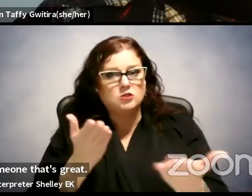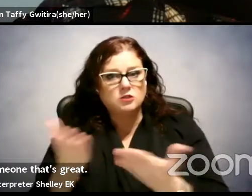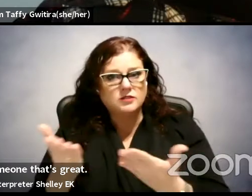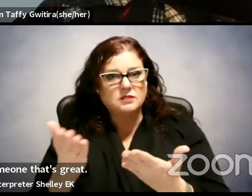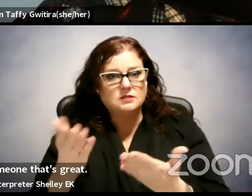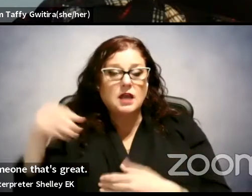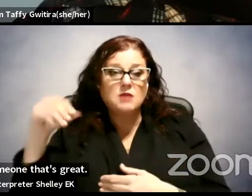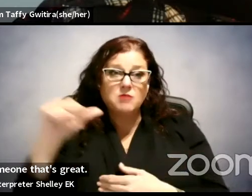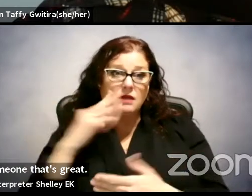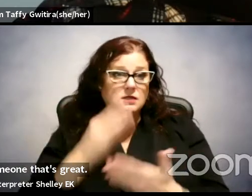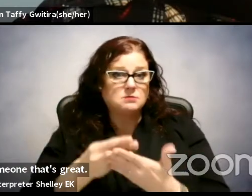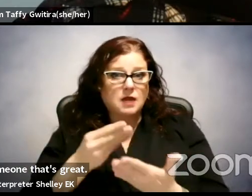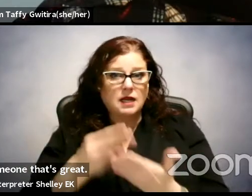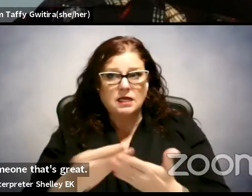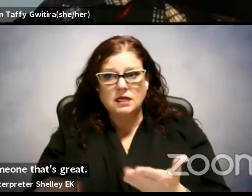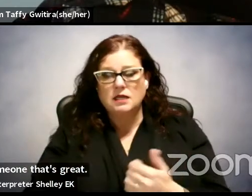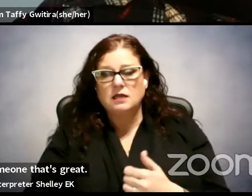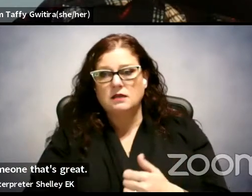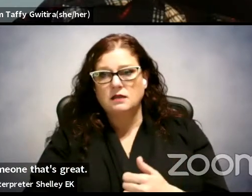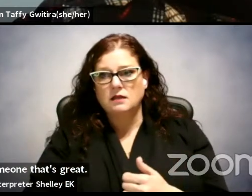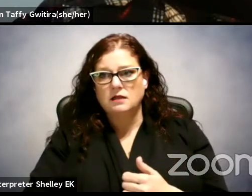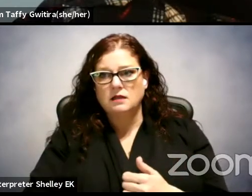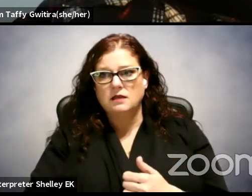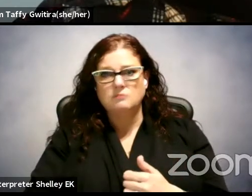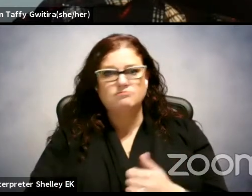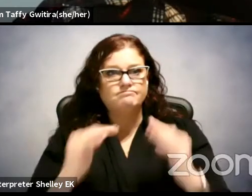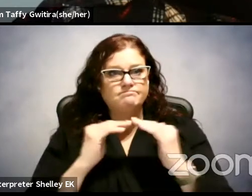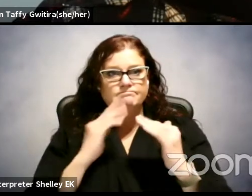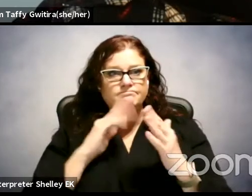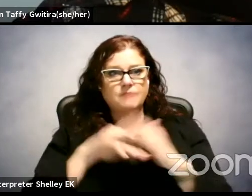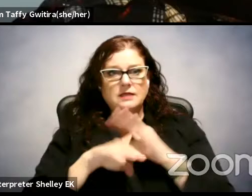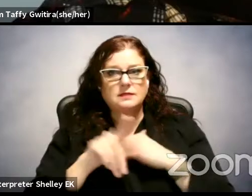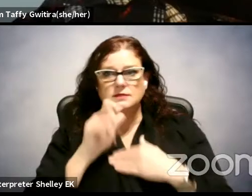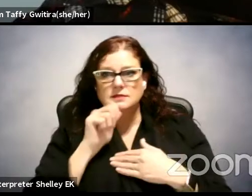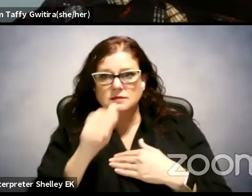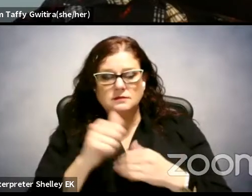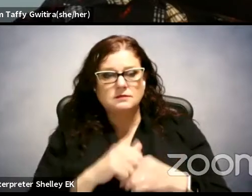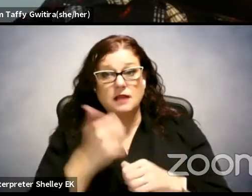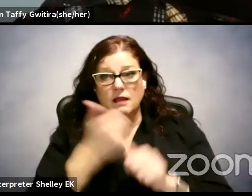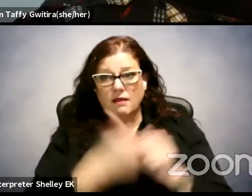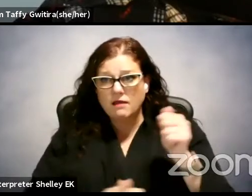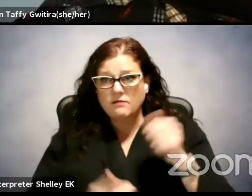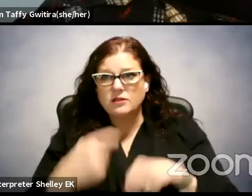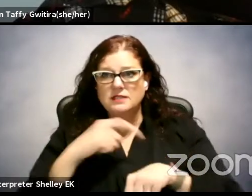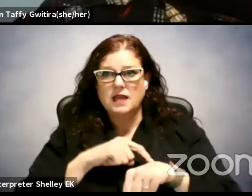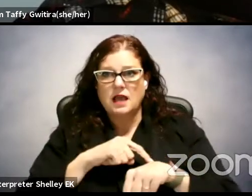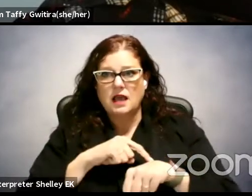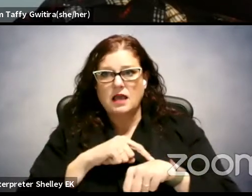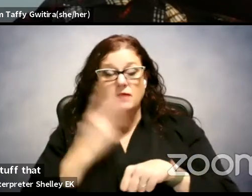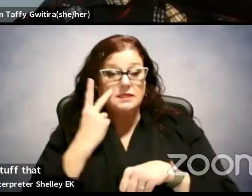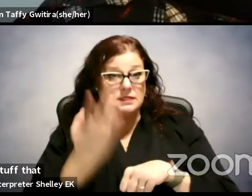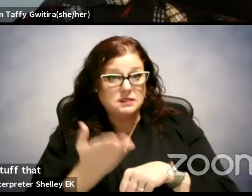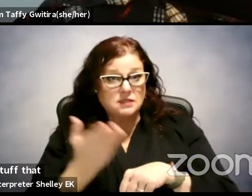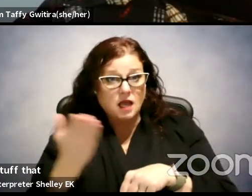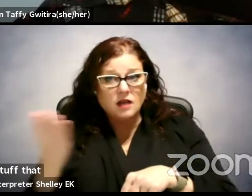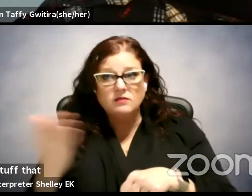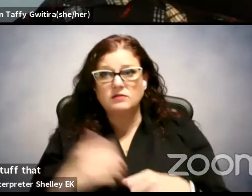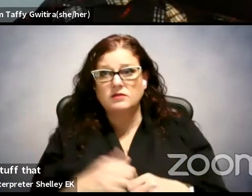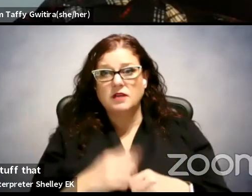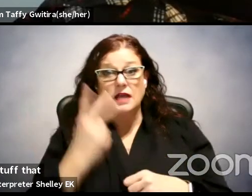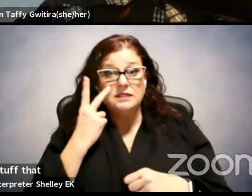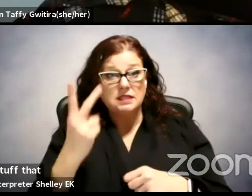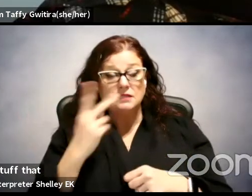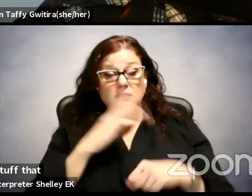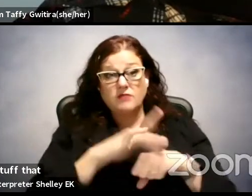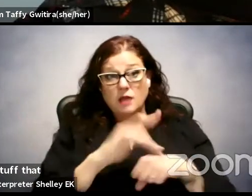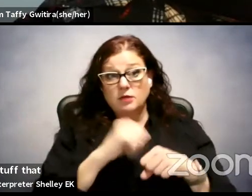this money, and I don't have equitable access. So every time I see stuff that I'll see it's available